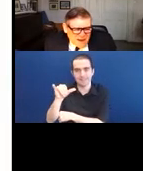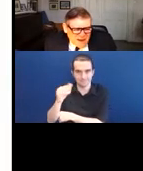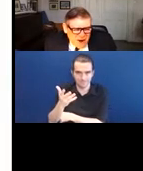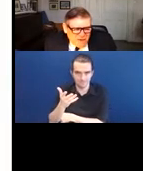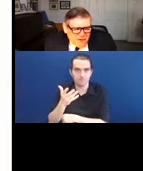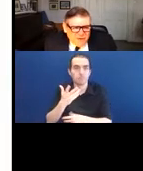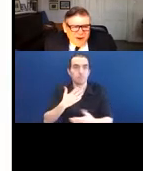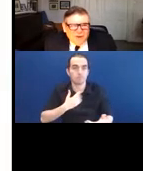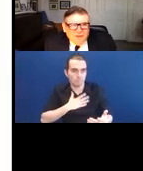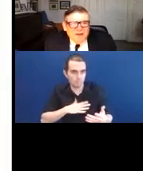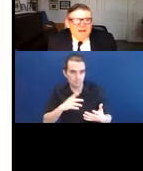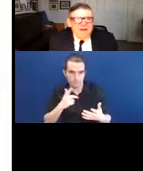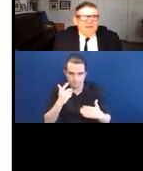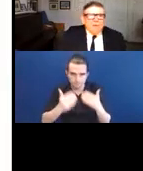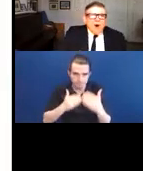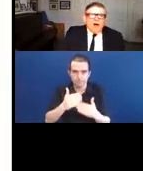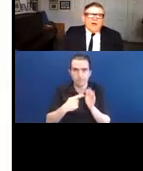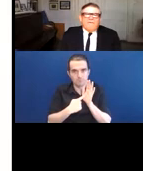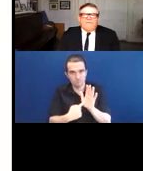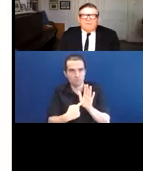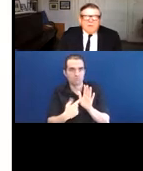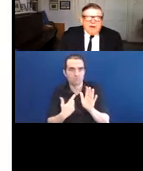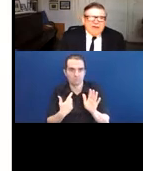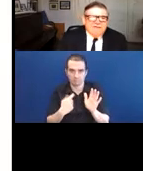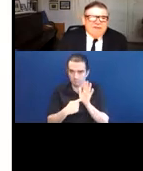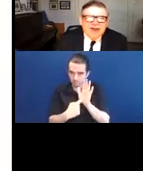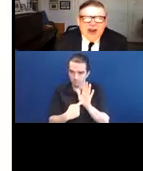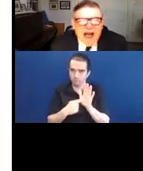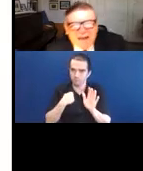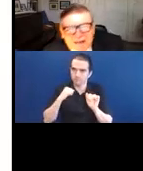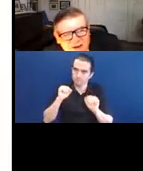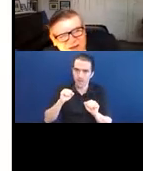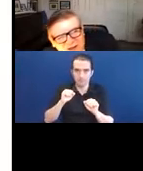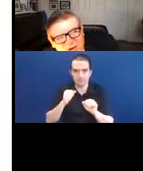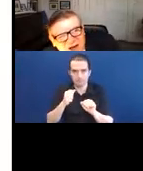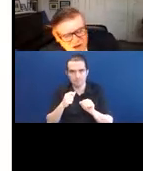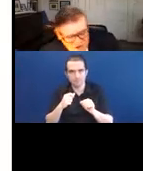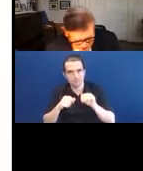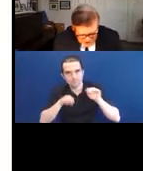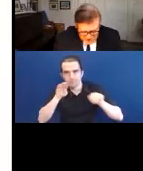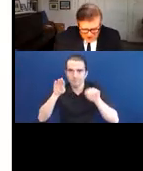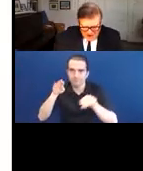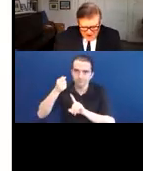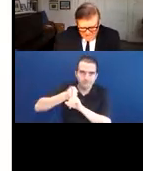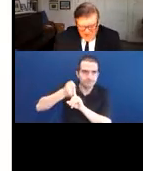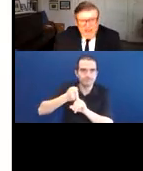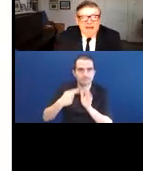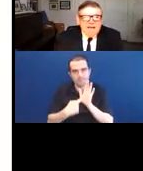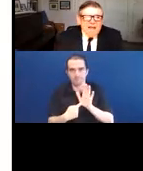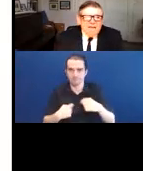end of this overview of COVID. So some questions for the chat. So this is your chance to come